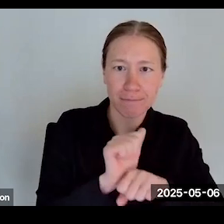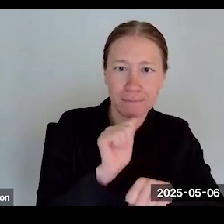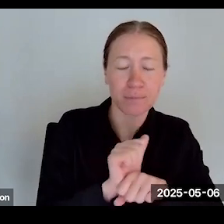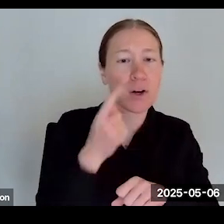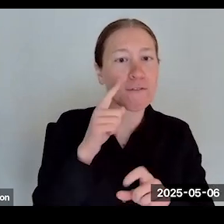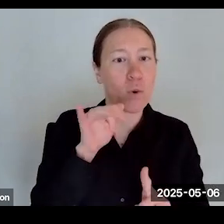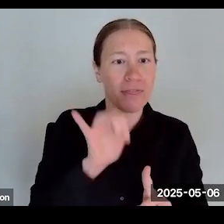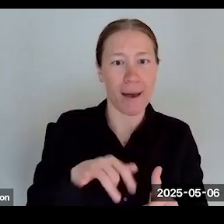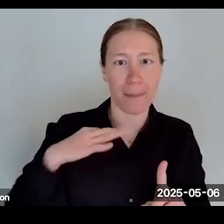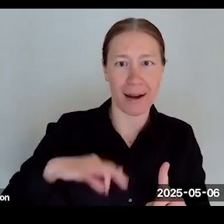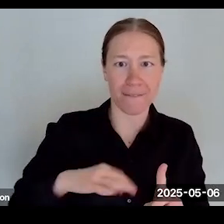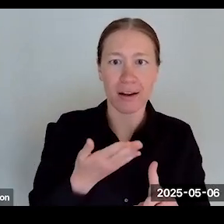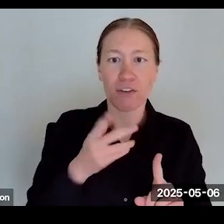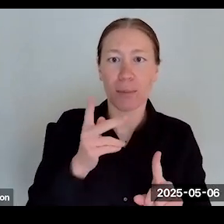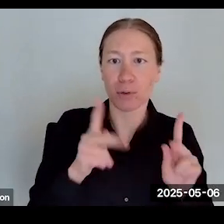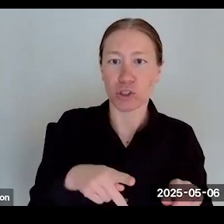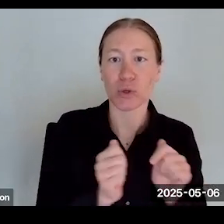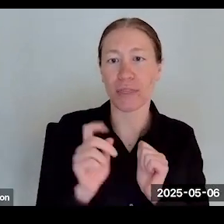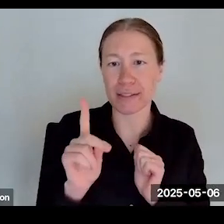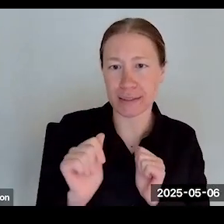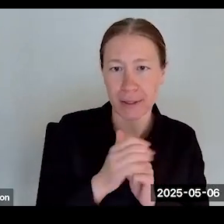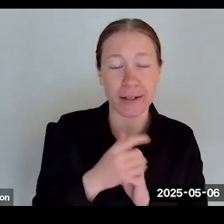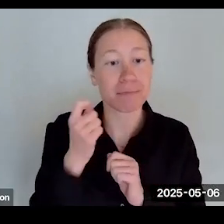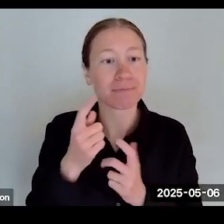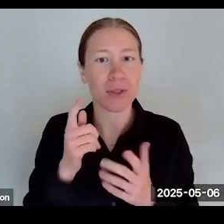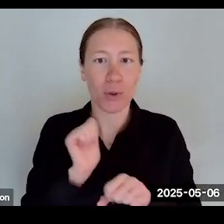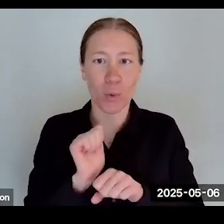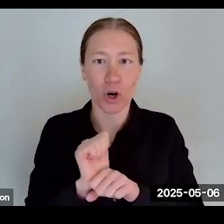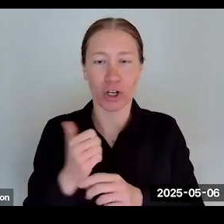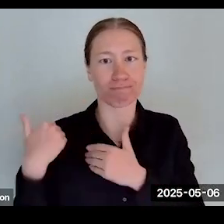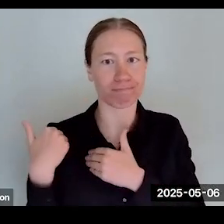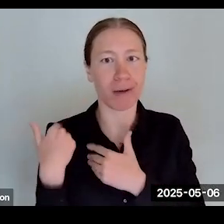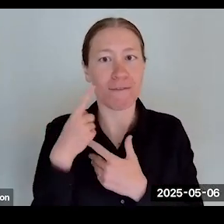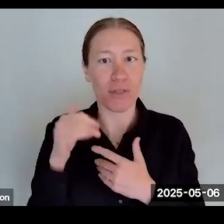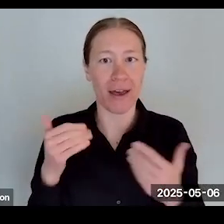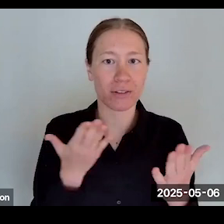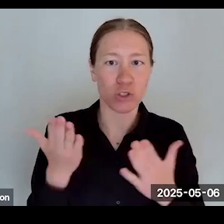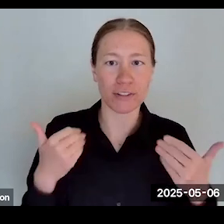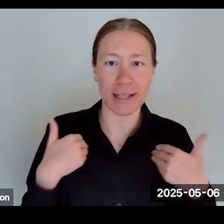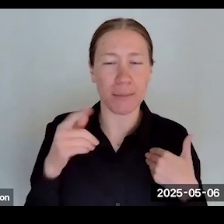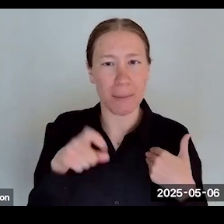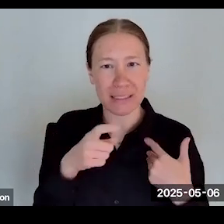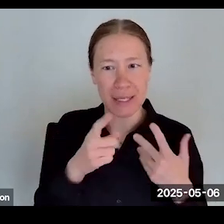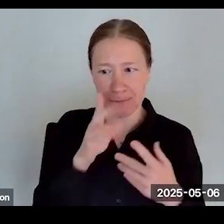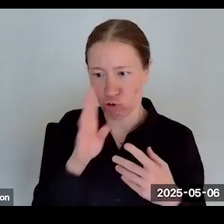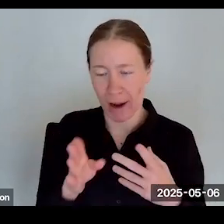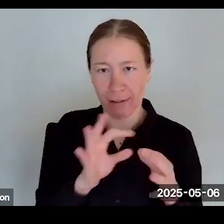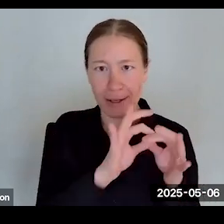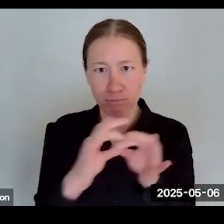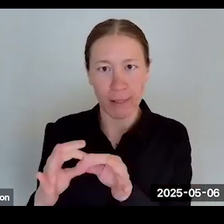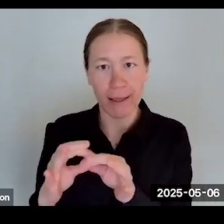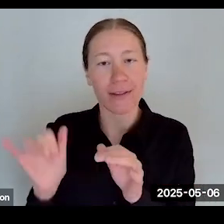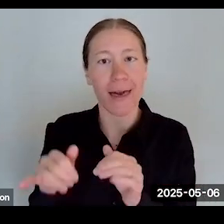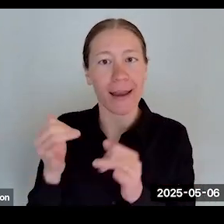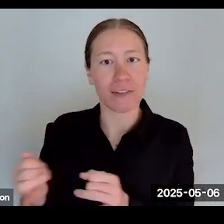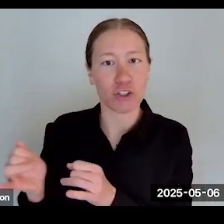a disability. These works or tasks performed by the service animal must be directly correlated to the individual's